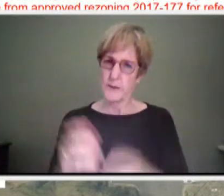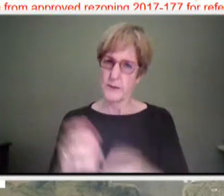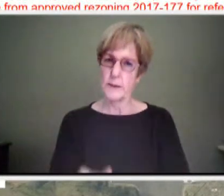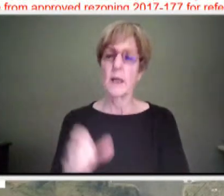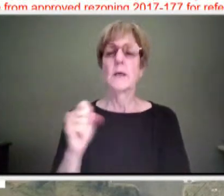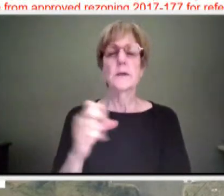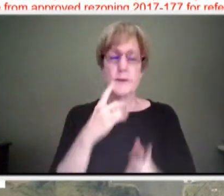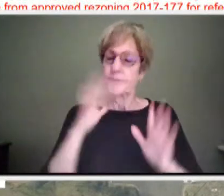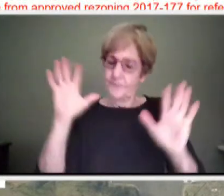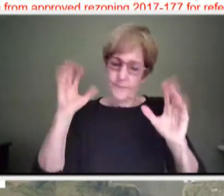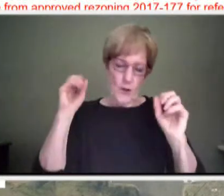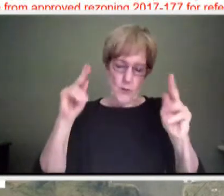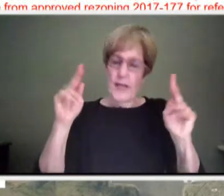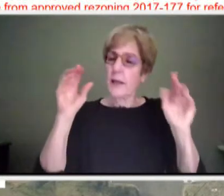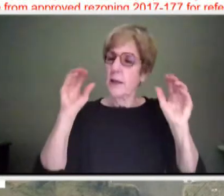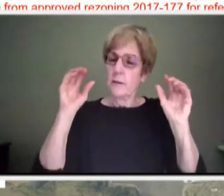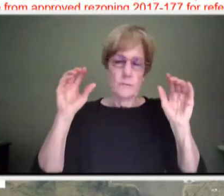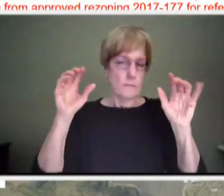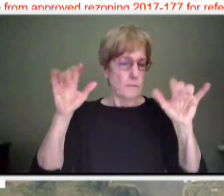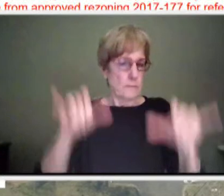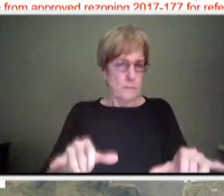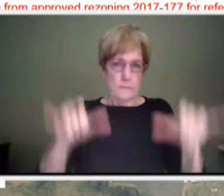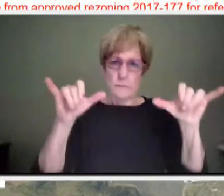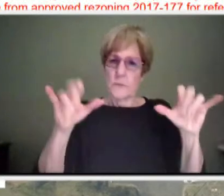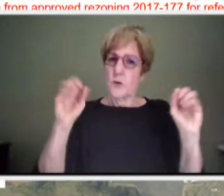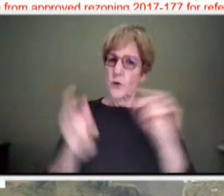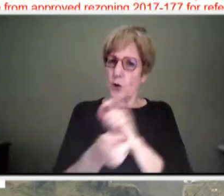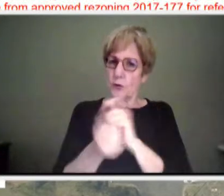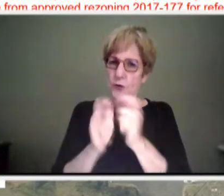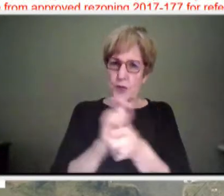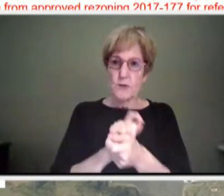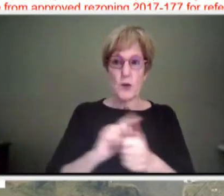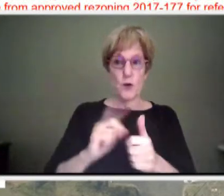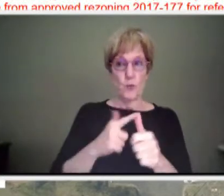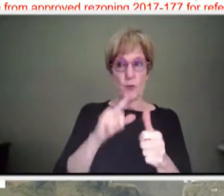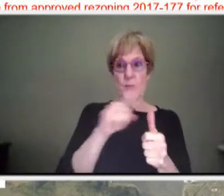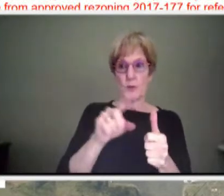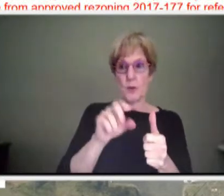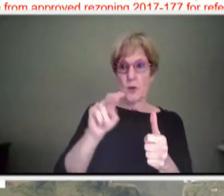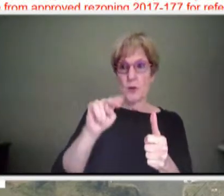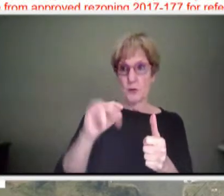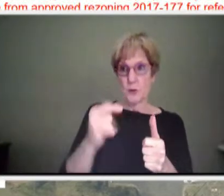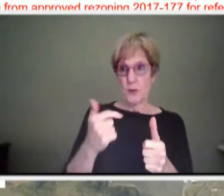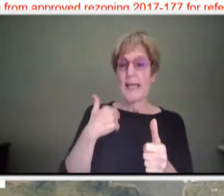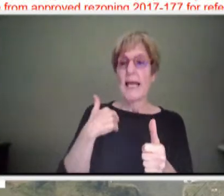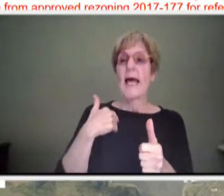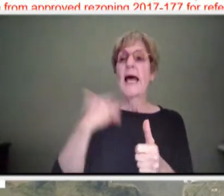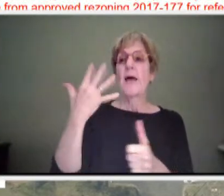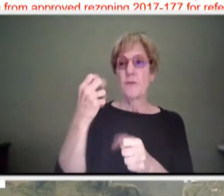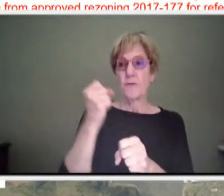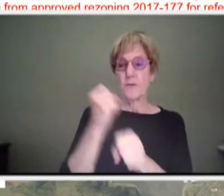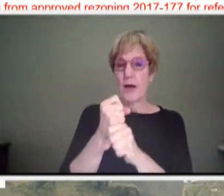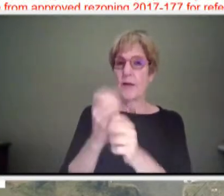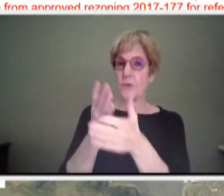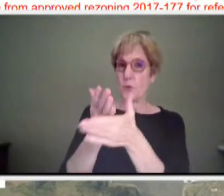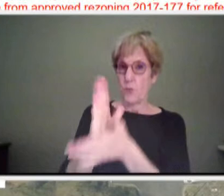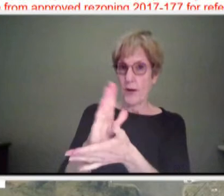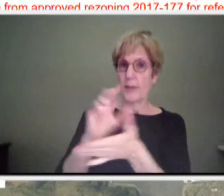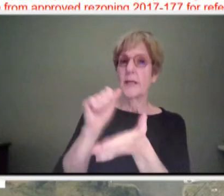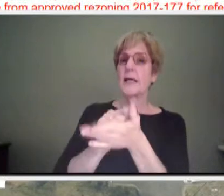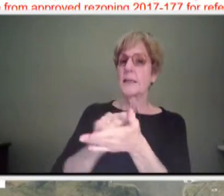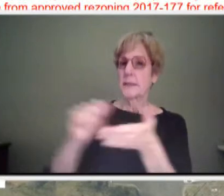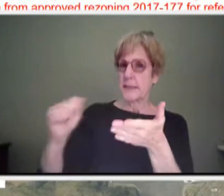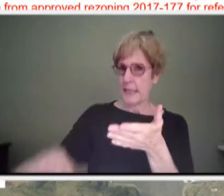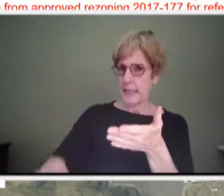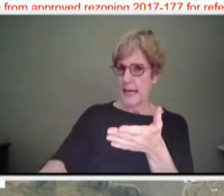okay, no changes. There was in our original zoning, it did have a 5-year vested right because it did. We've taken that out of this one. So we're